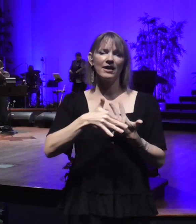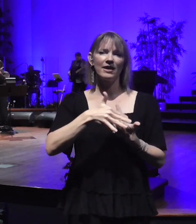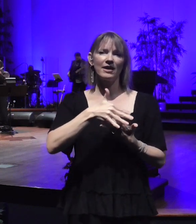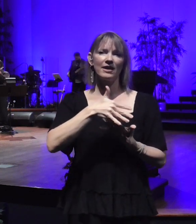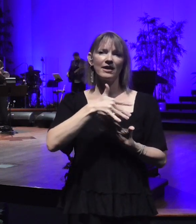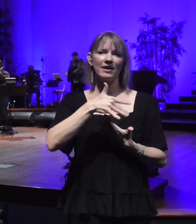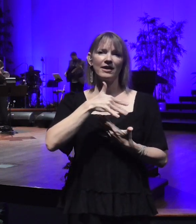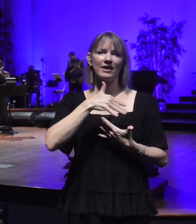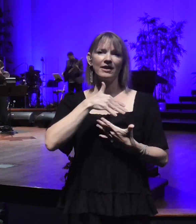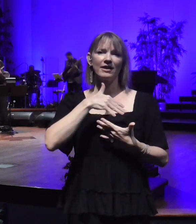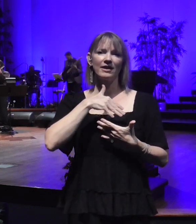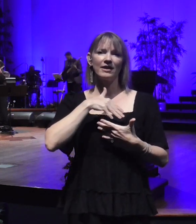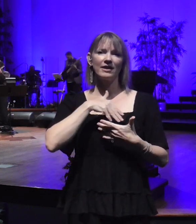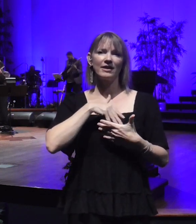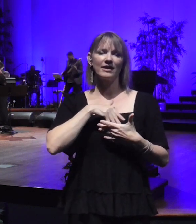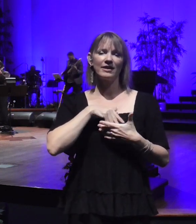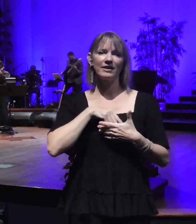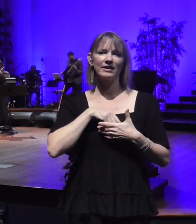place.